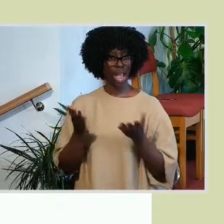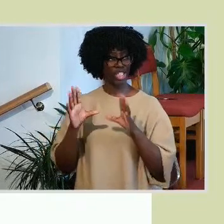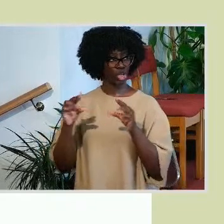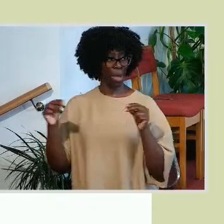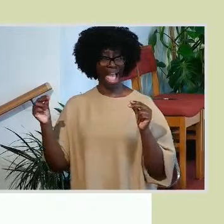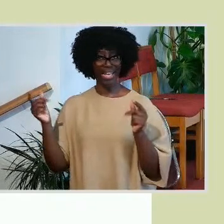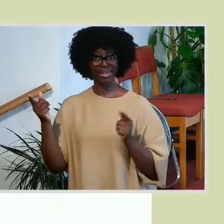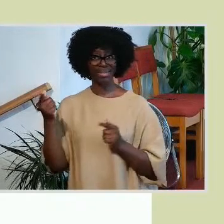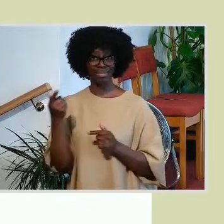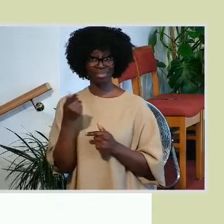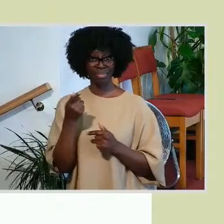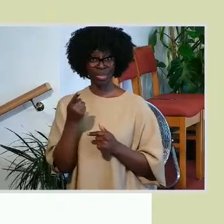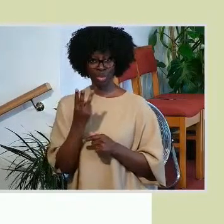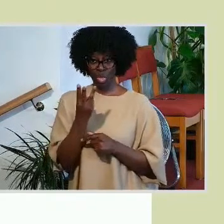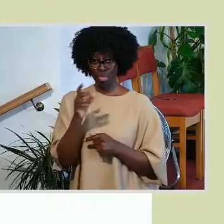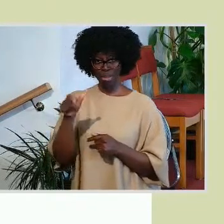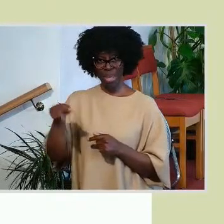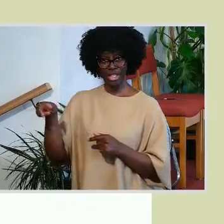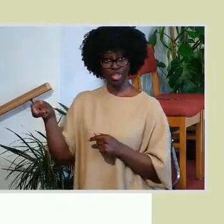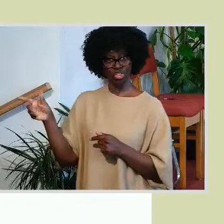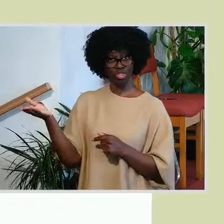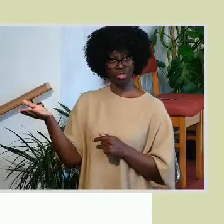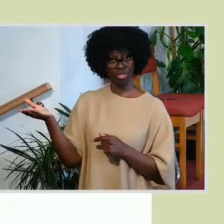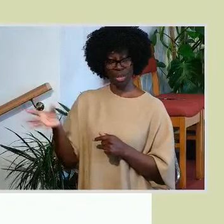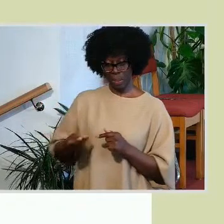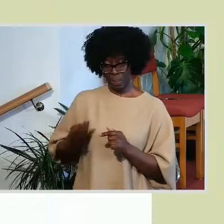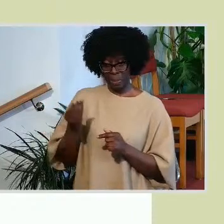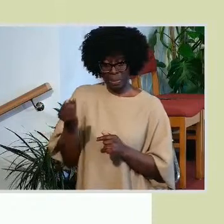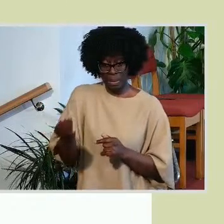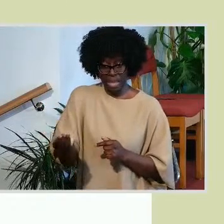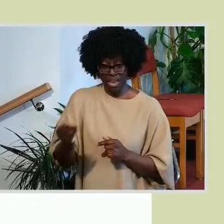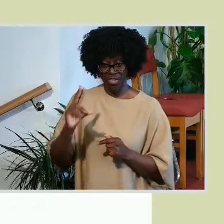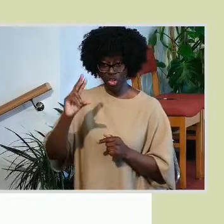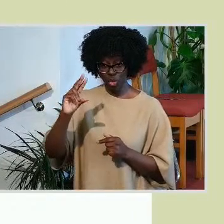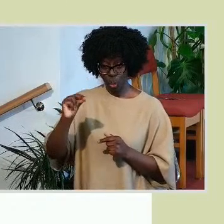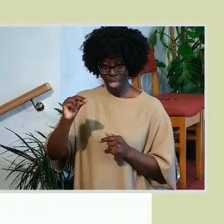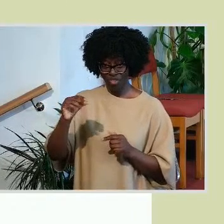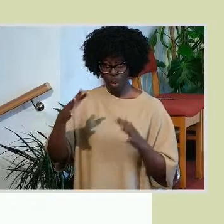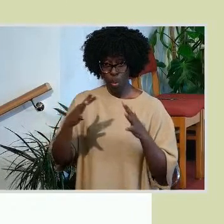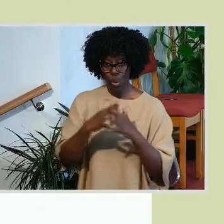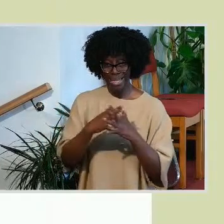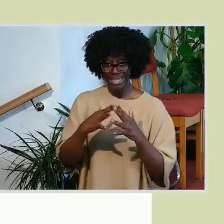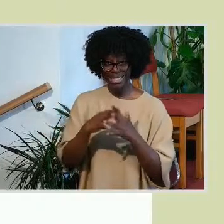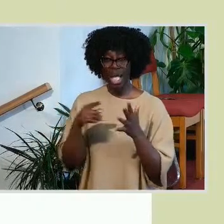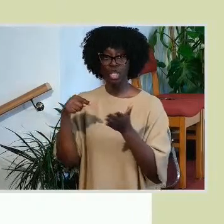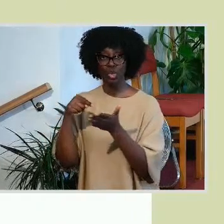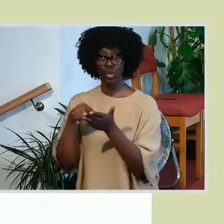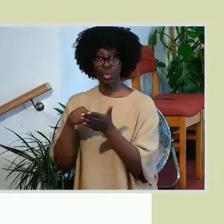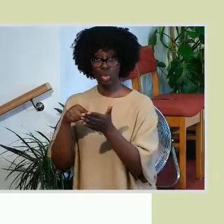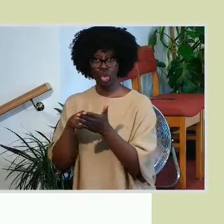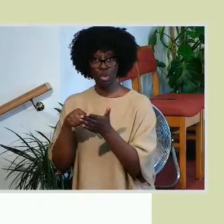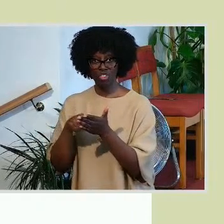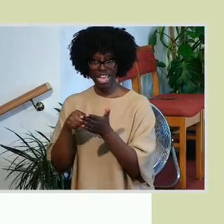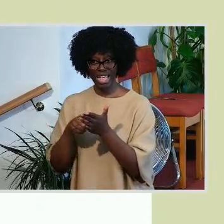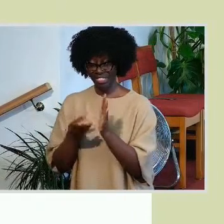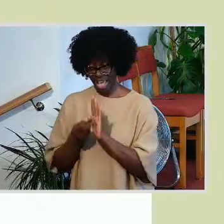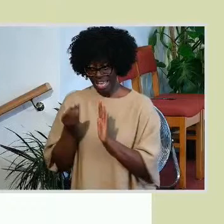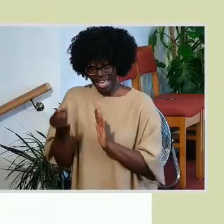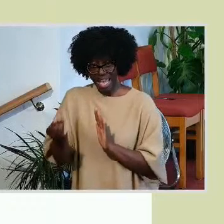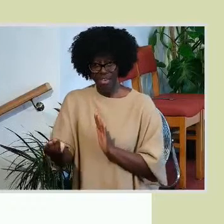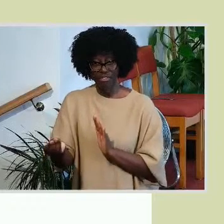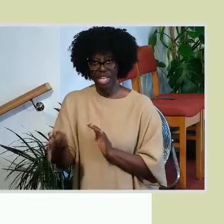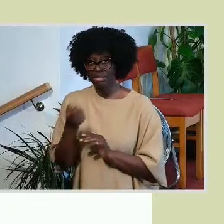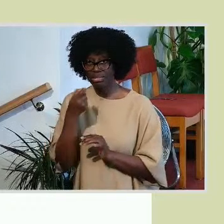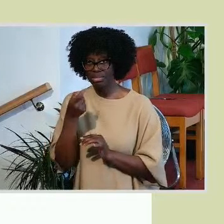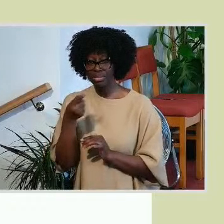just a case study of 3 patients. They gave these patients a 12-week treatment of turmeric capsules. And what they found